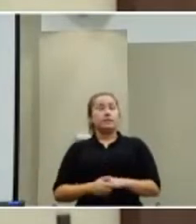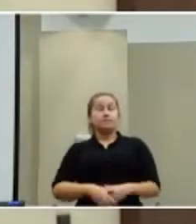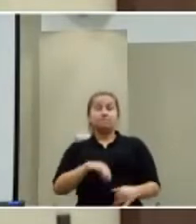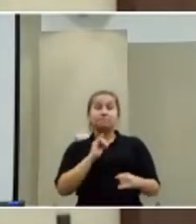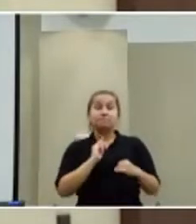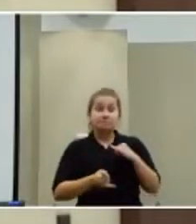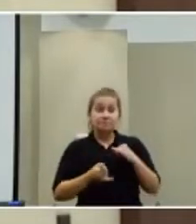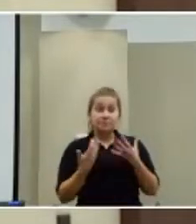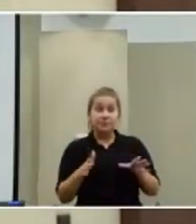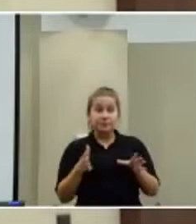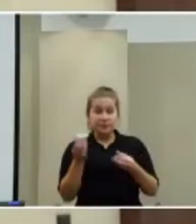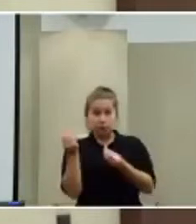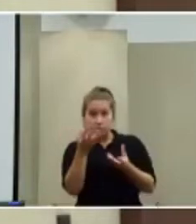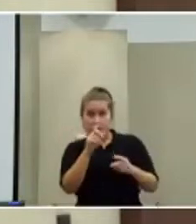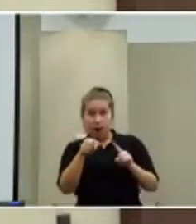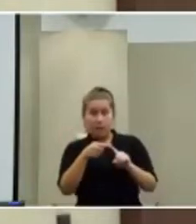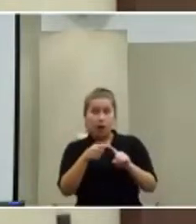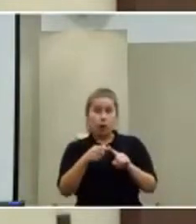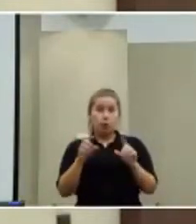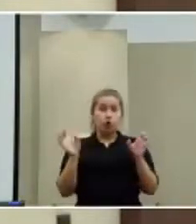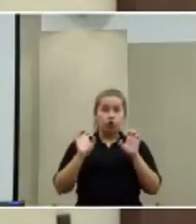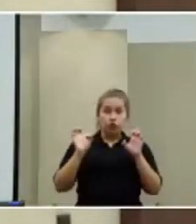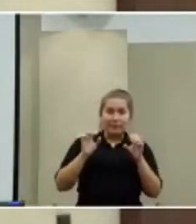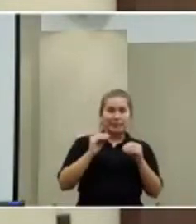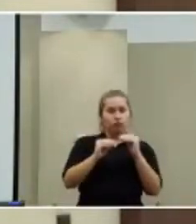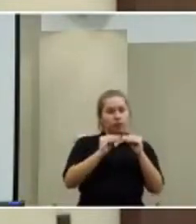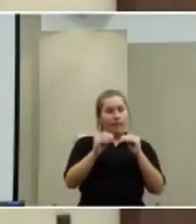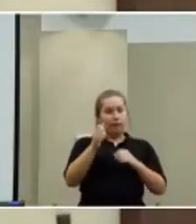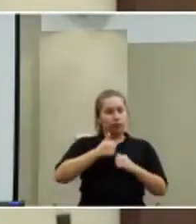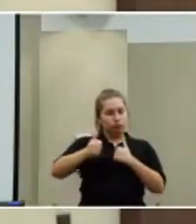Finally, you've heard about the crisis in our paratransit system,